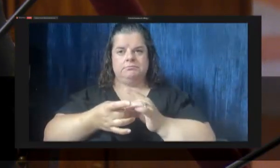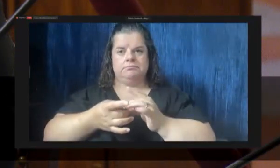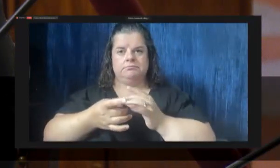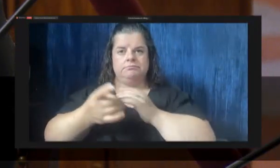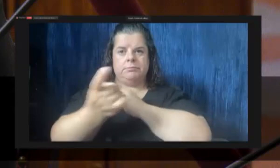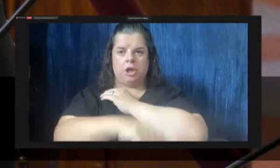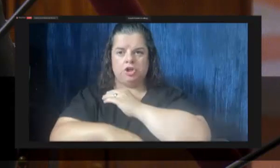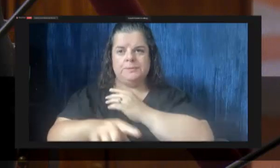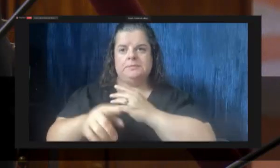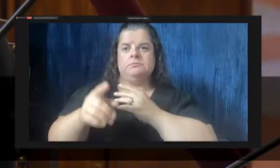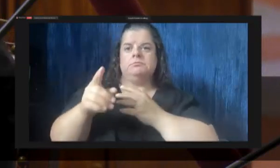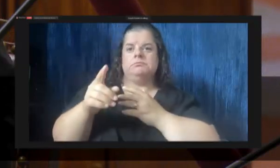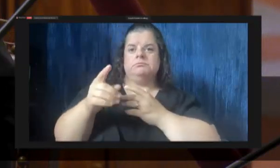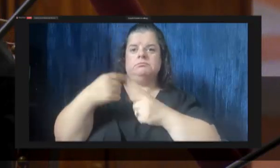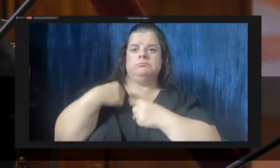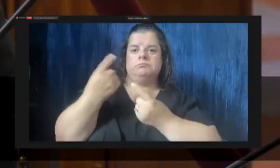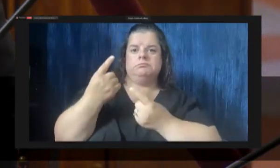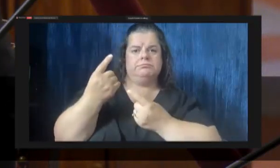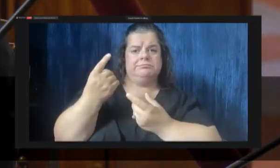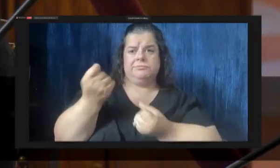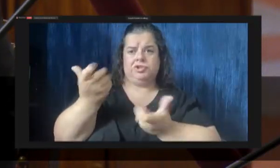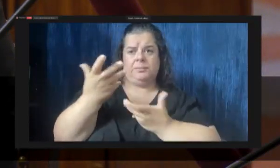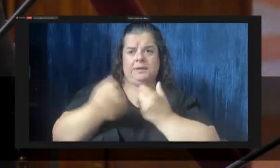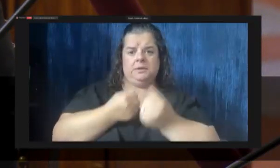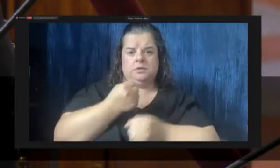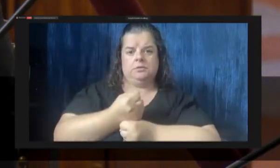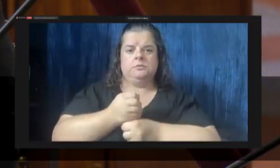your record within a certain period.